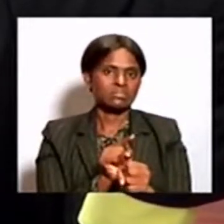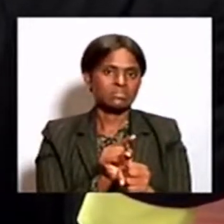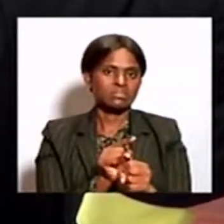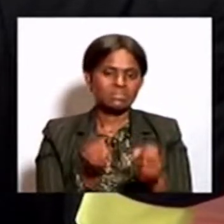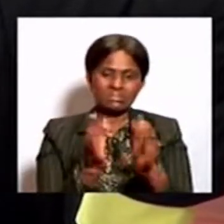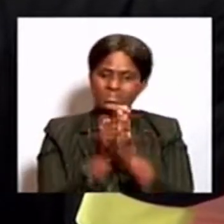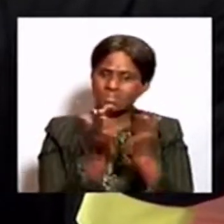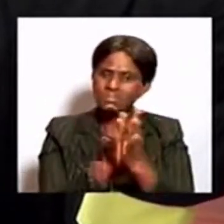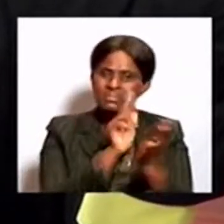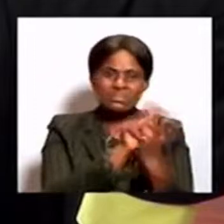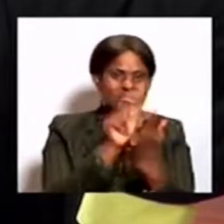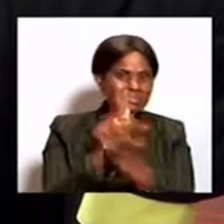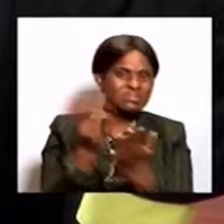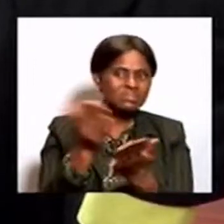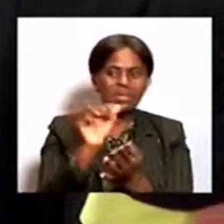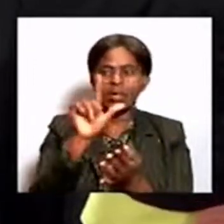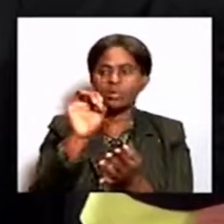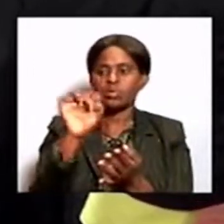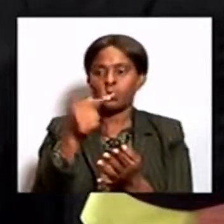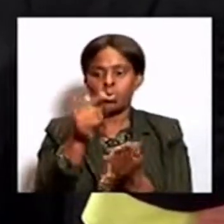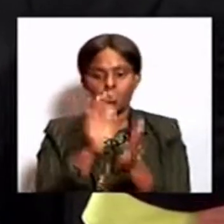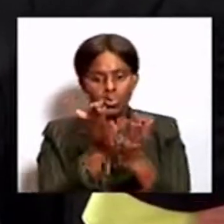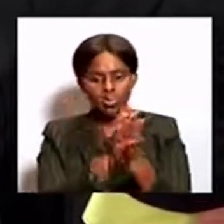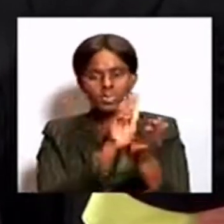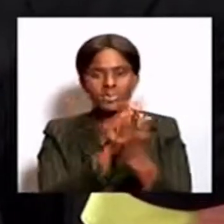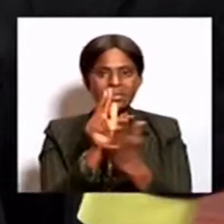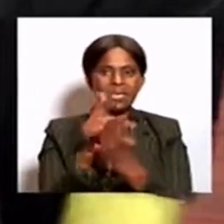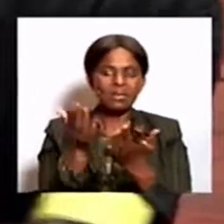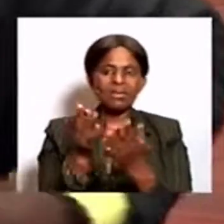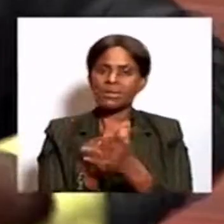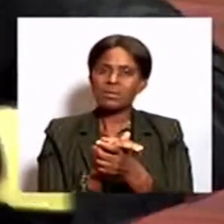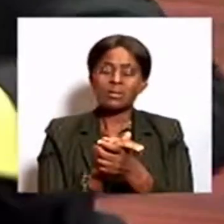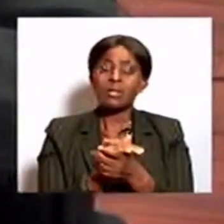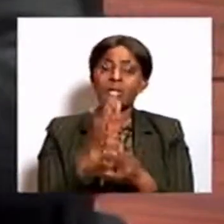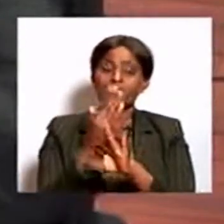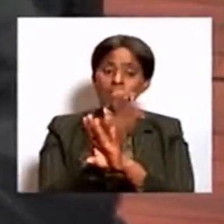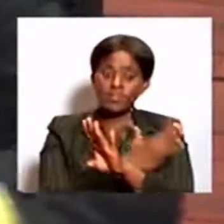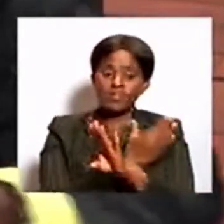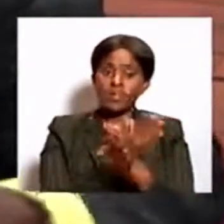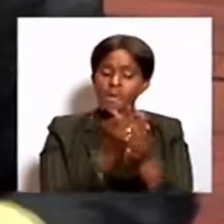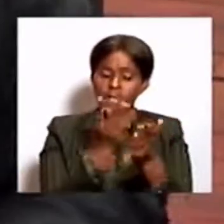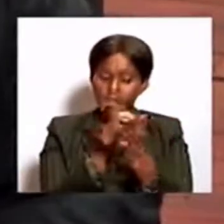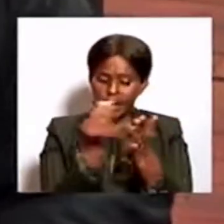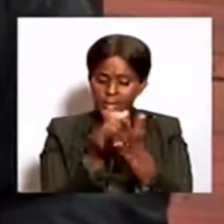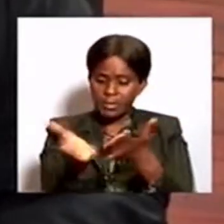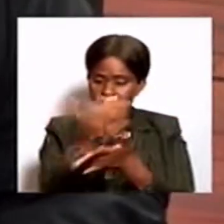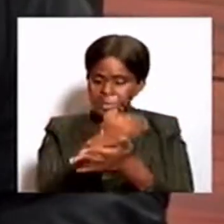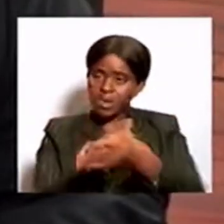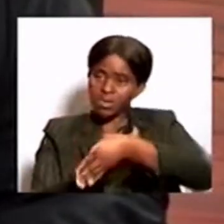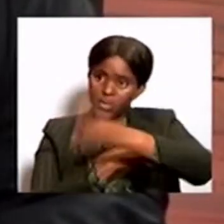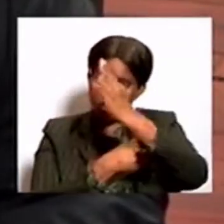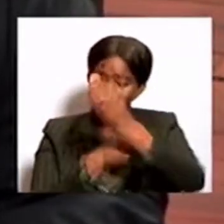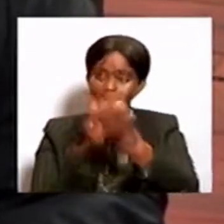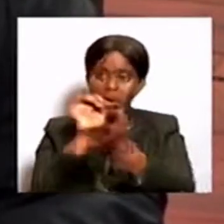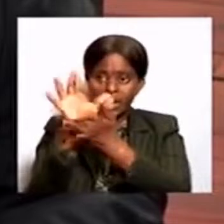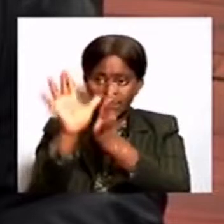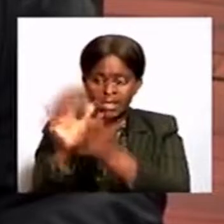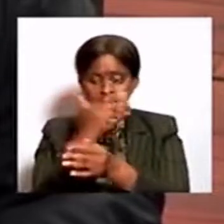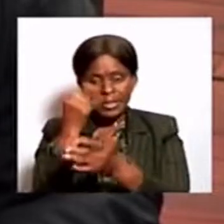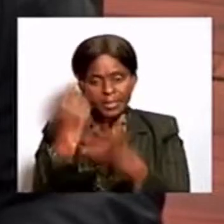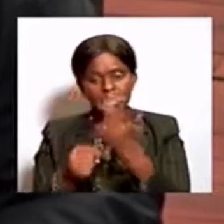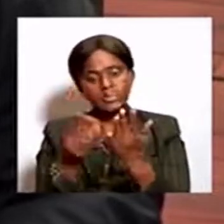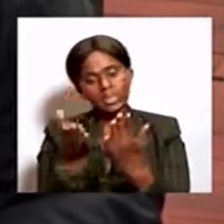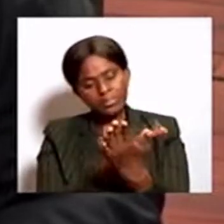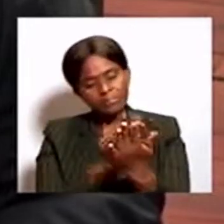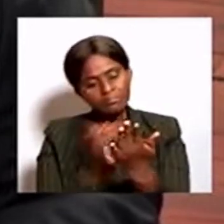Logbooks not signed. Chair, the system is that before a revenue collector goes to the cashier, he must go